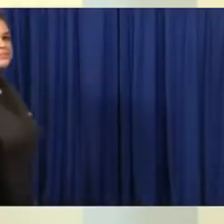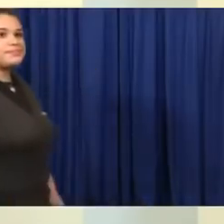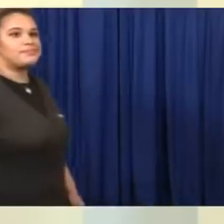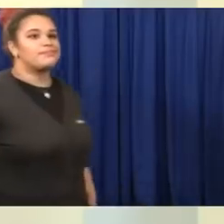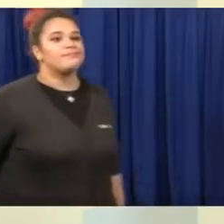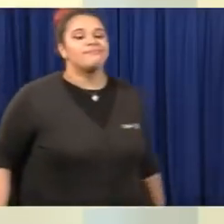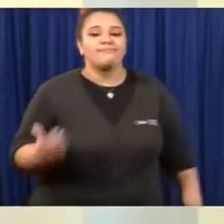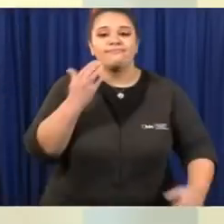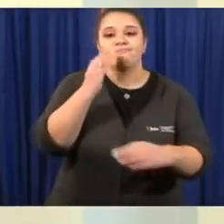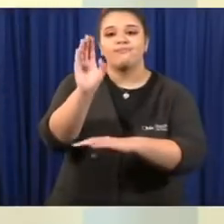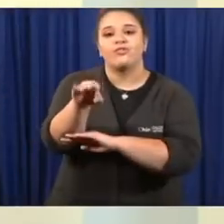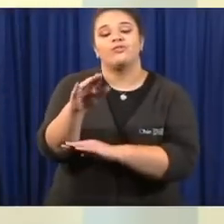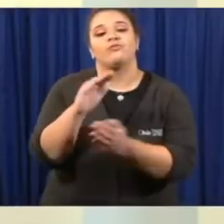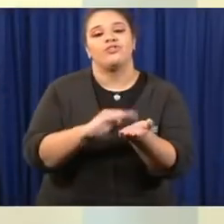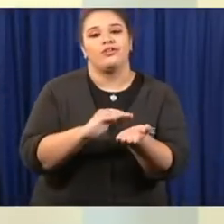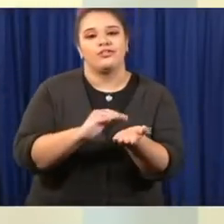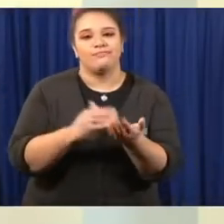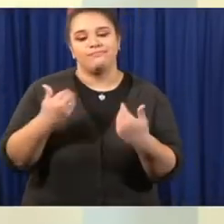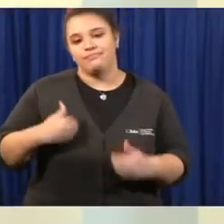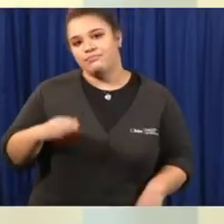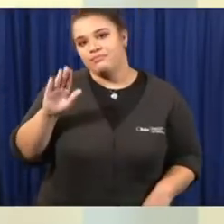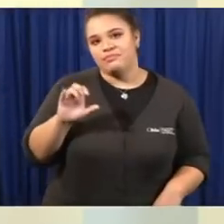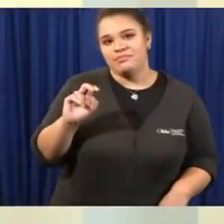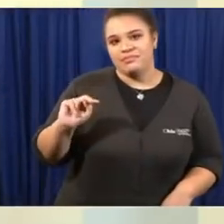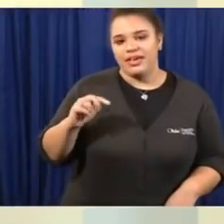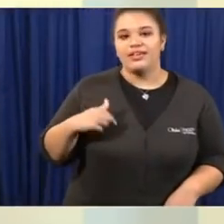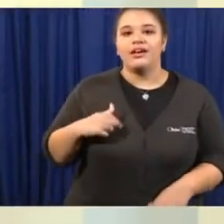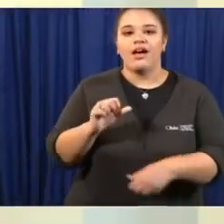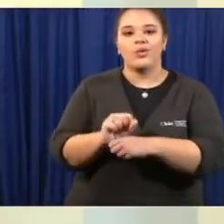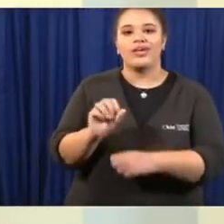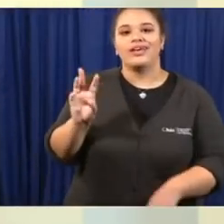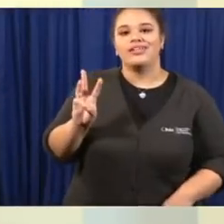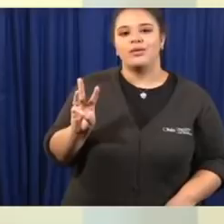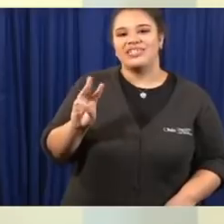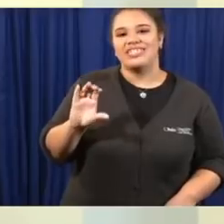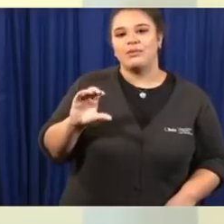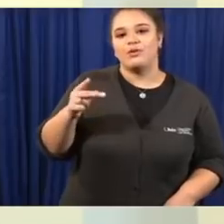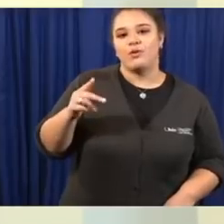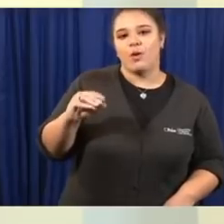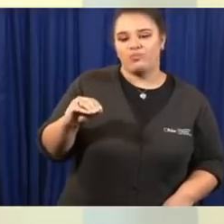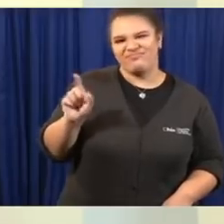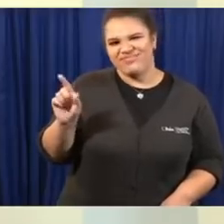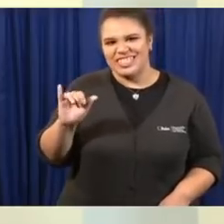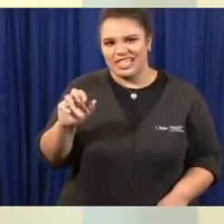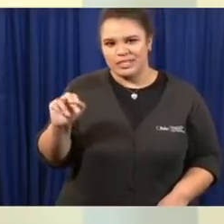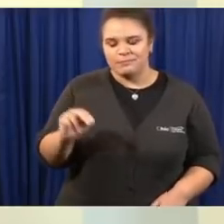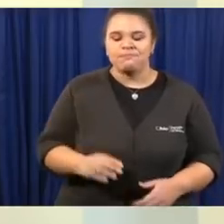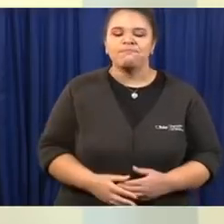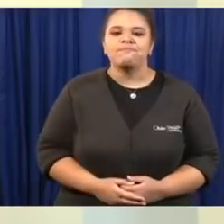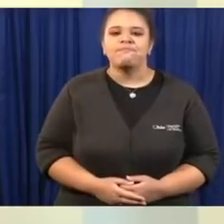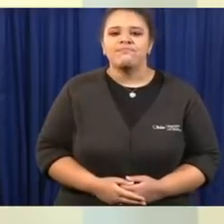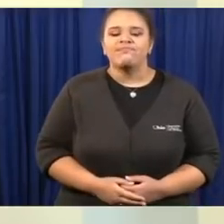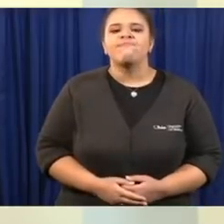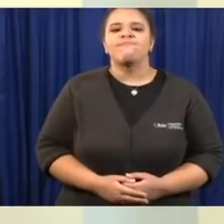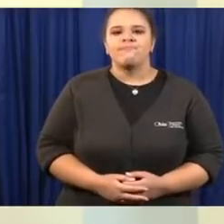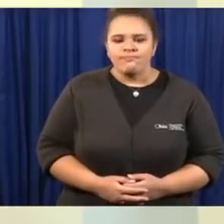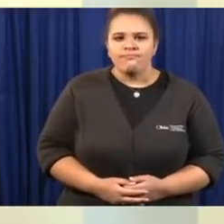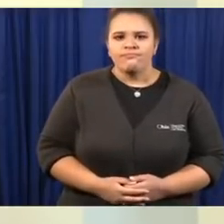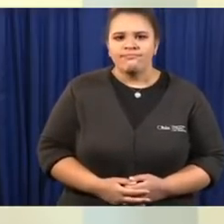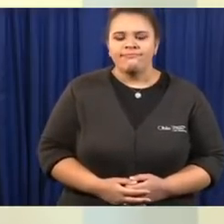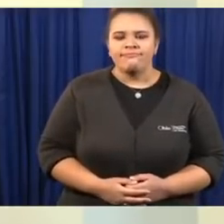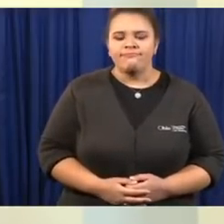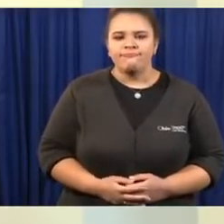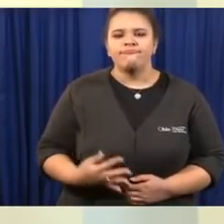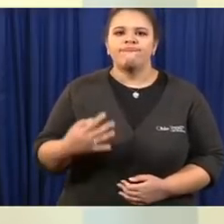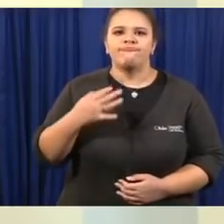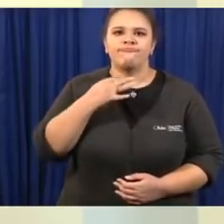Good afternoon, Dr. Acton. Ben Schwartz with WCPO in Cincinnati. I want to ask you about, as